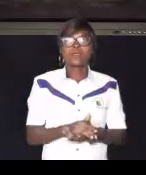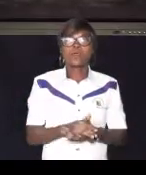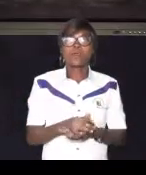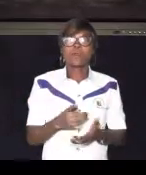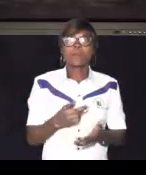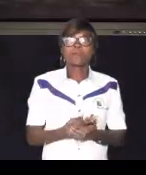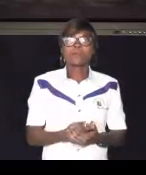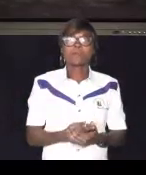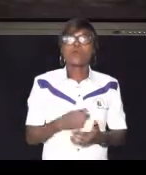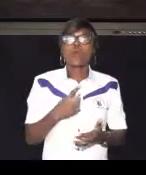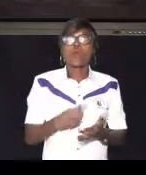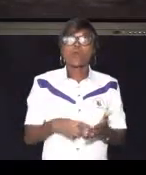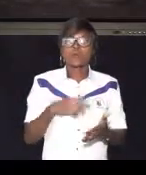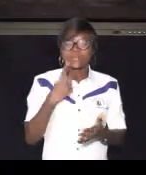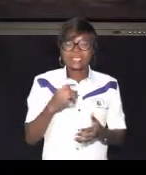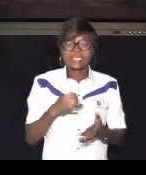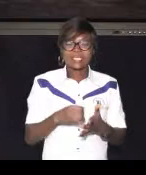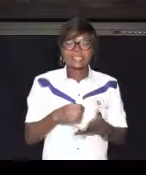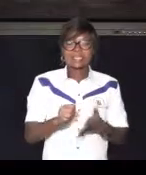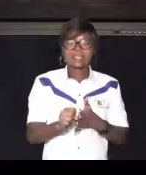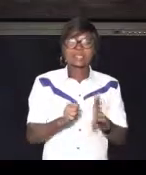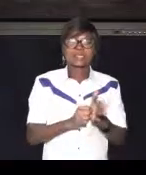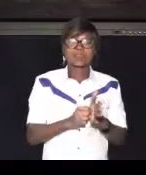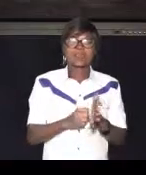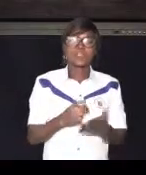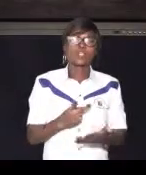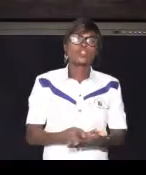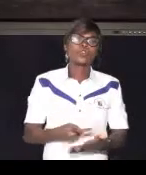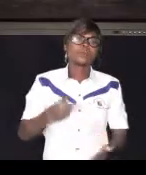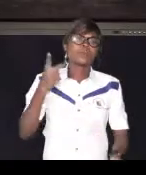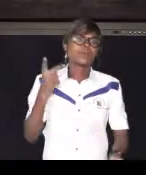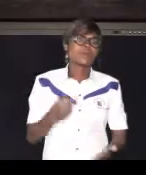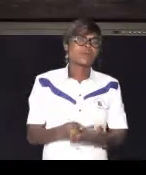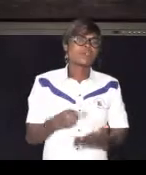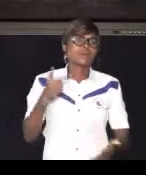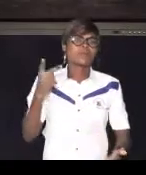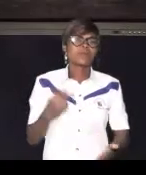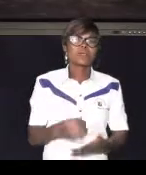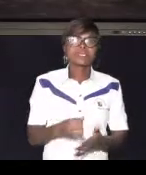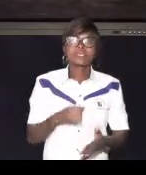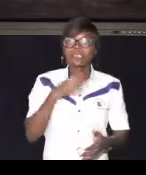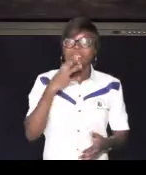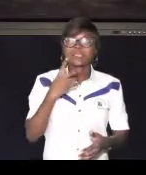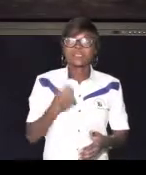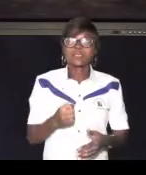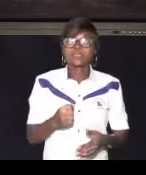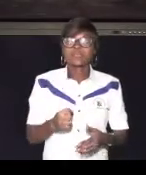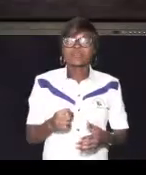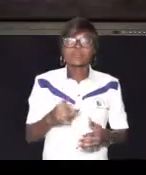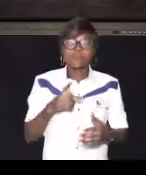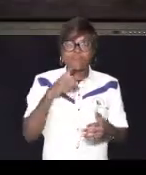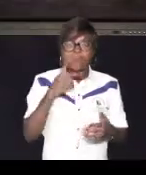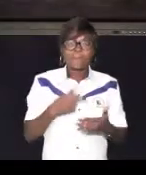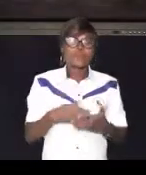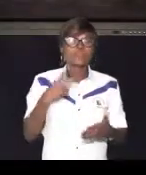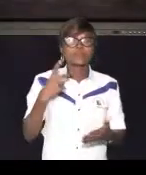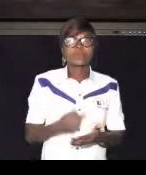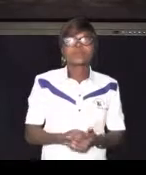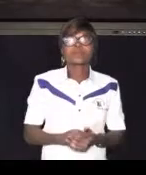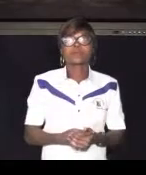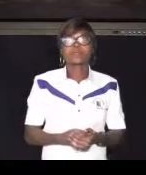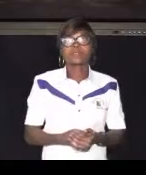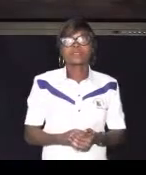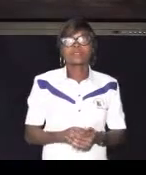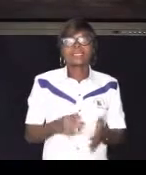Prosperity. What does it mean? It is the state of being prosperous. It is the state of being